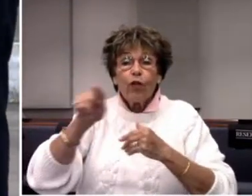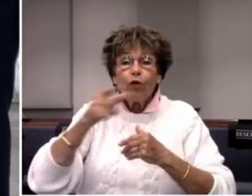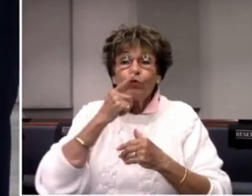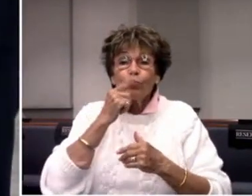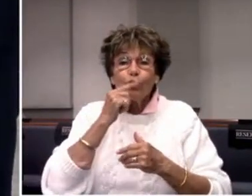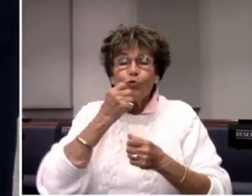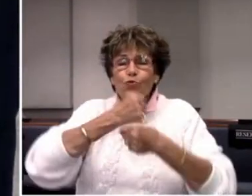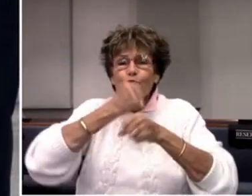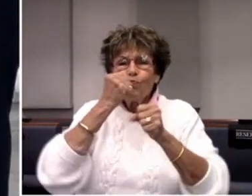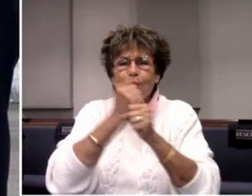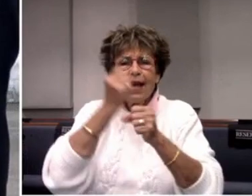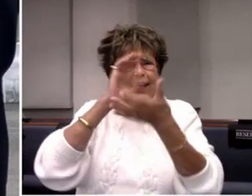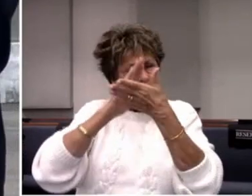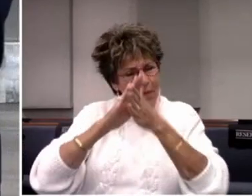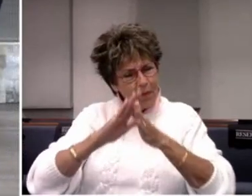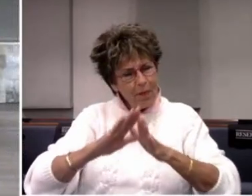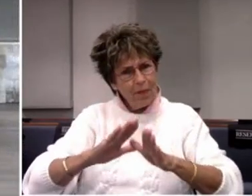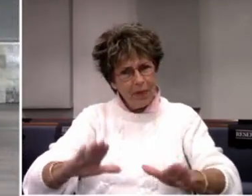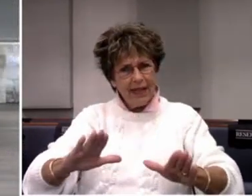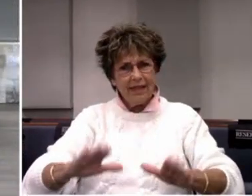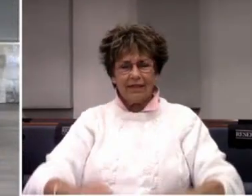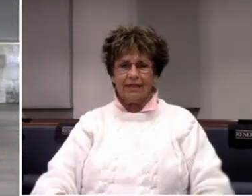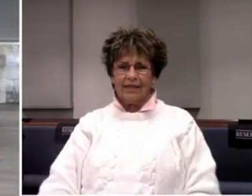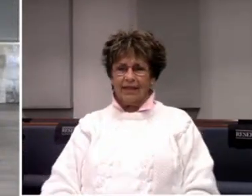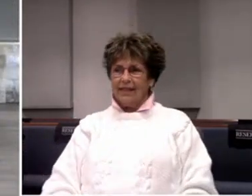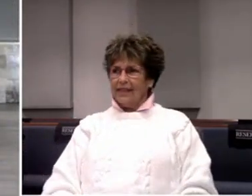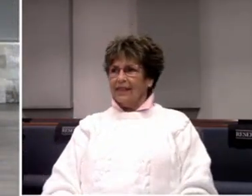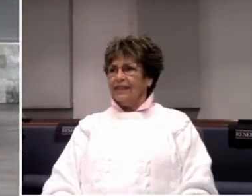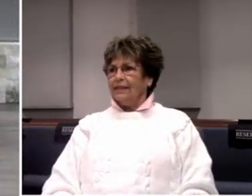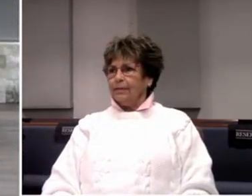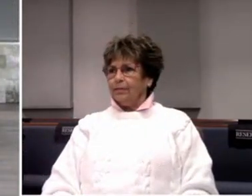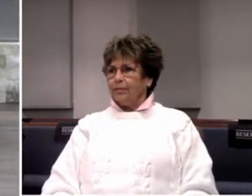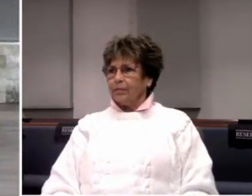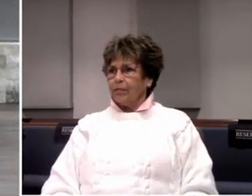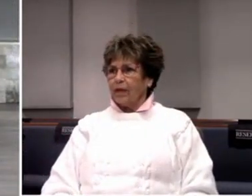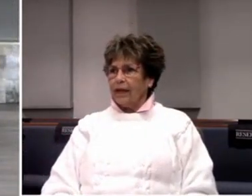I'm retributive, or if I'm recompensing evil,